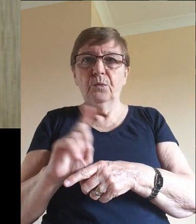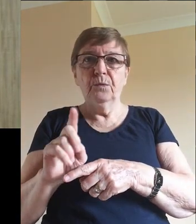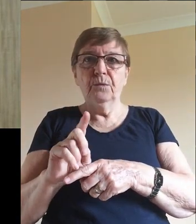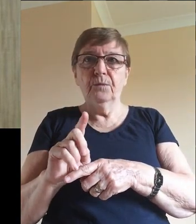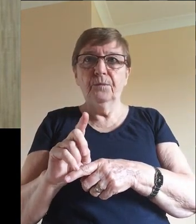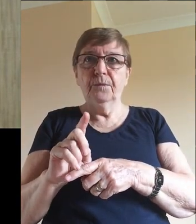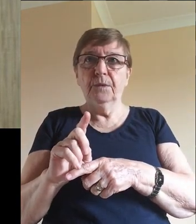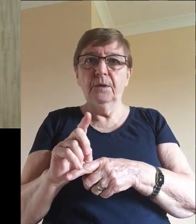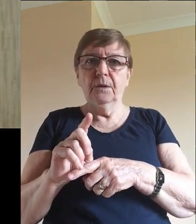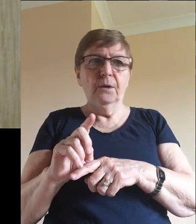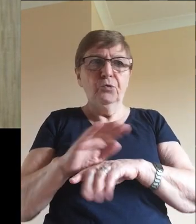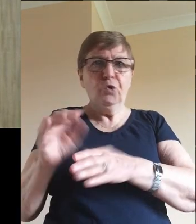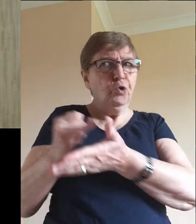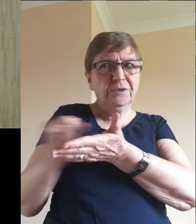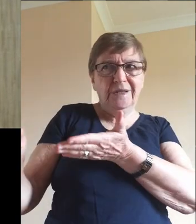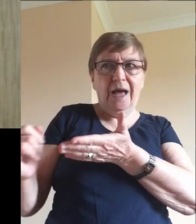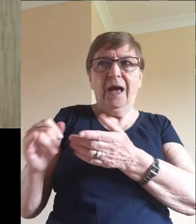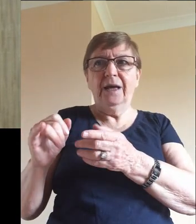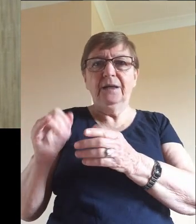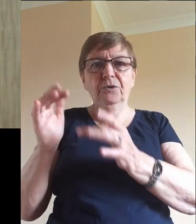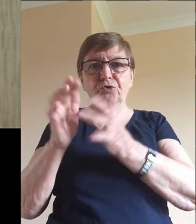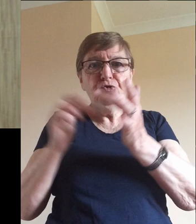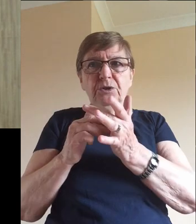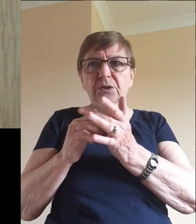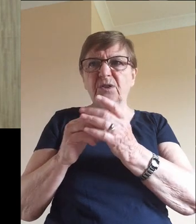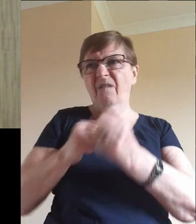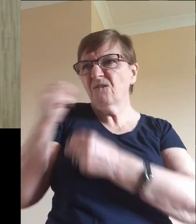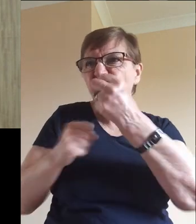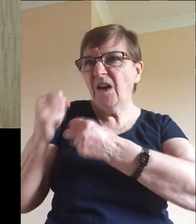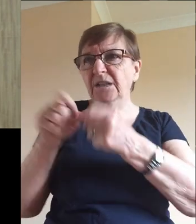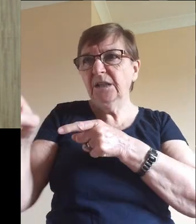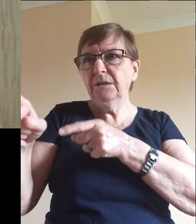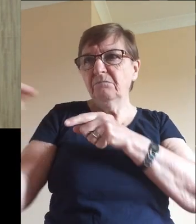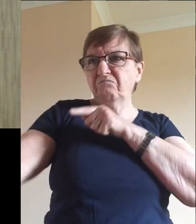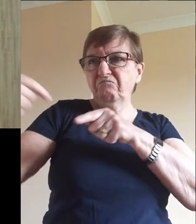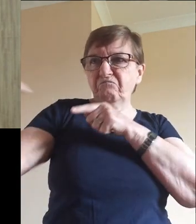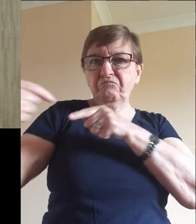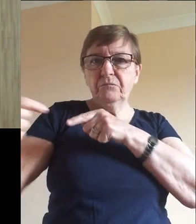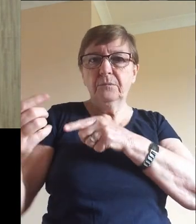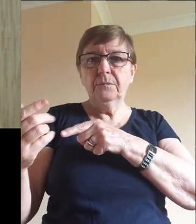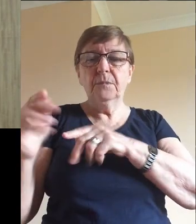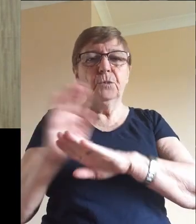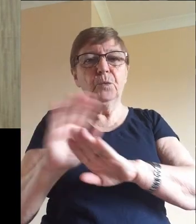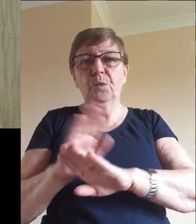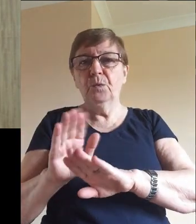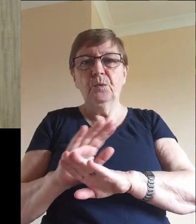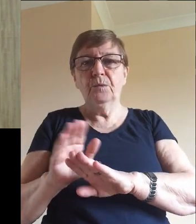nor are we to deny Jesus by fighting back fire with fire.